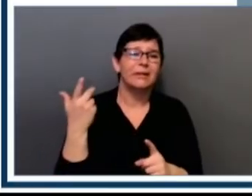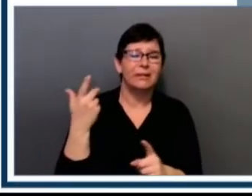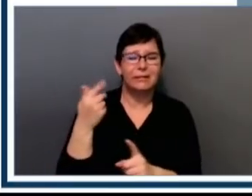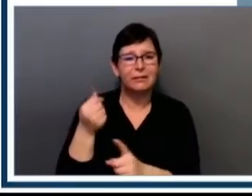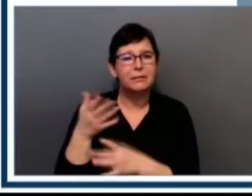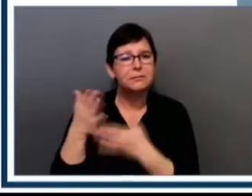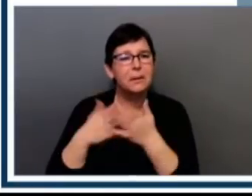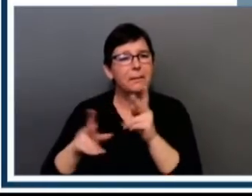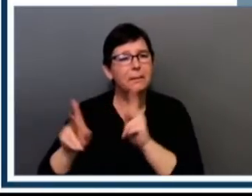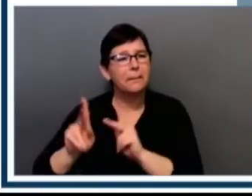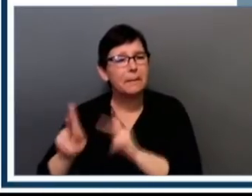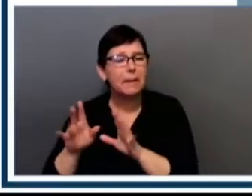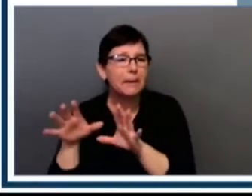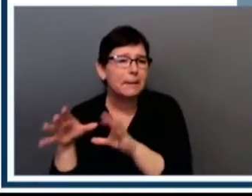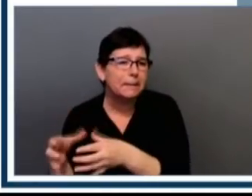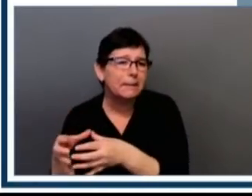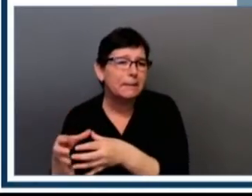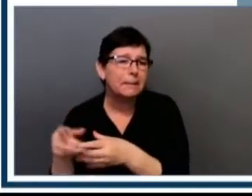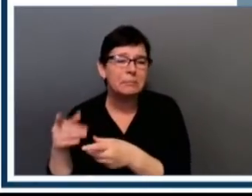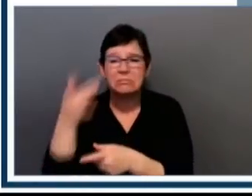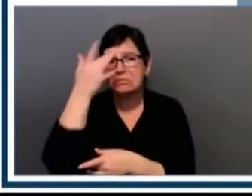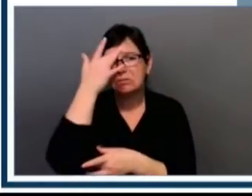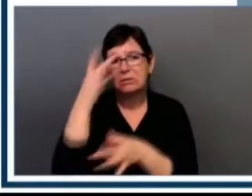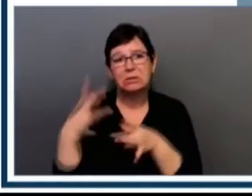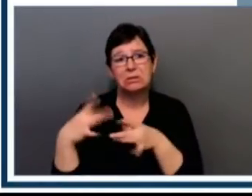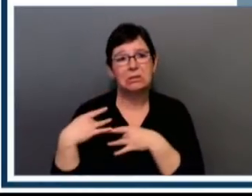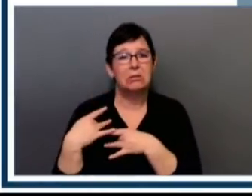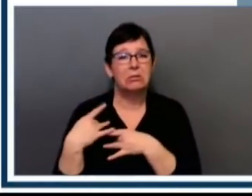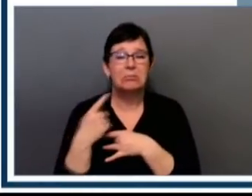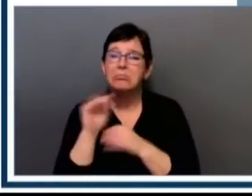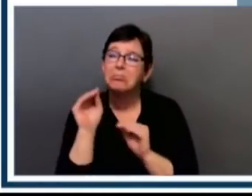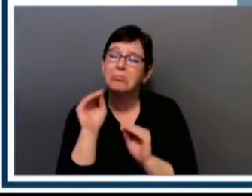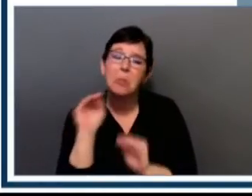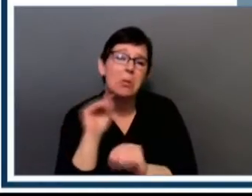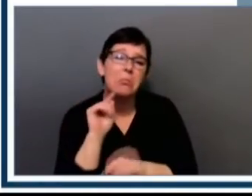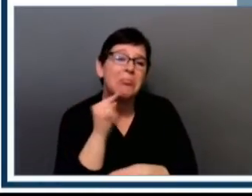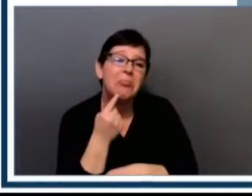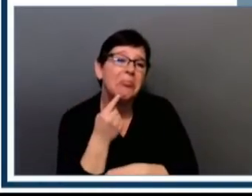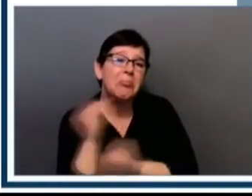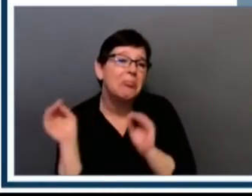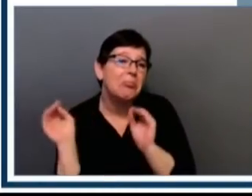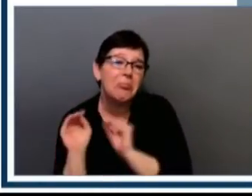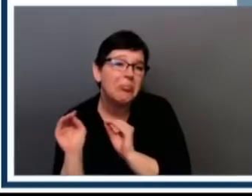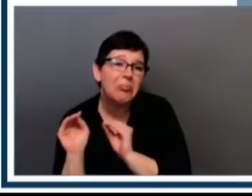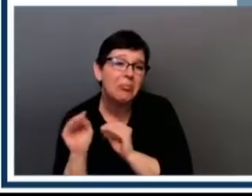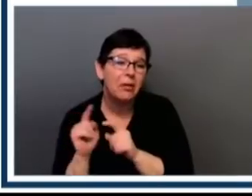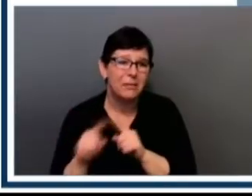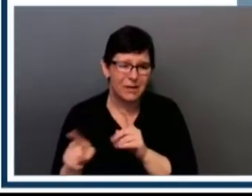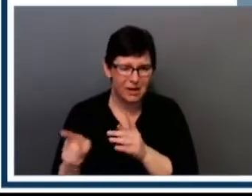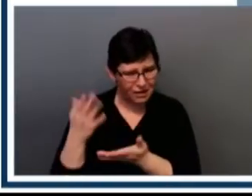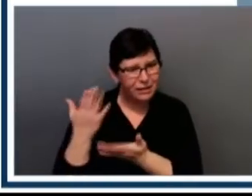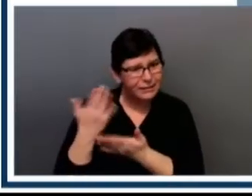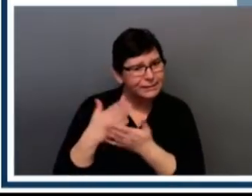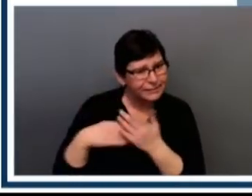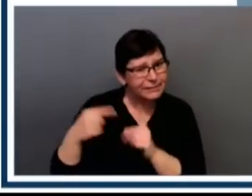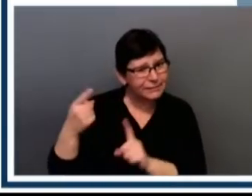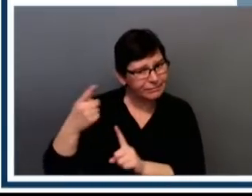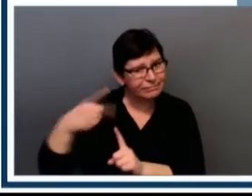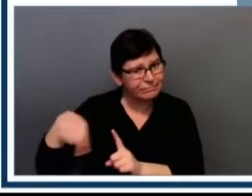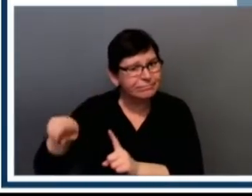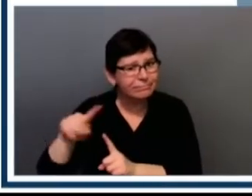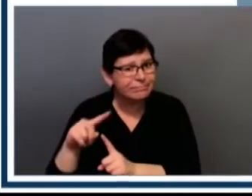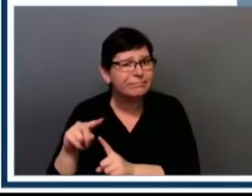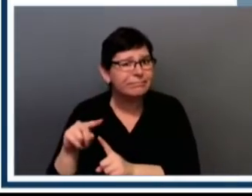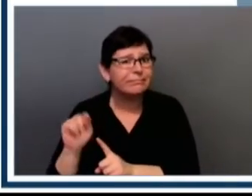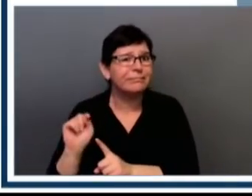or put us at risk of dying. Although we have to pay attention to the evolving evidence for some people of long-term